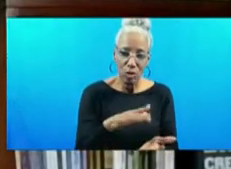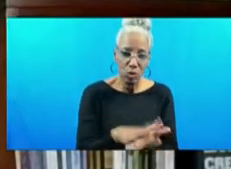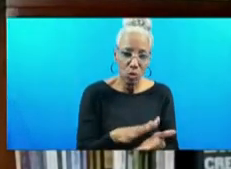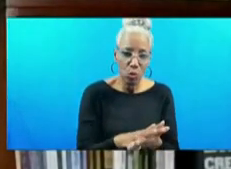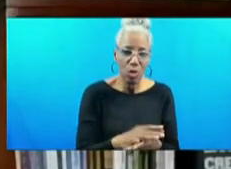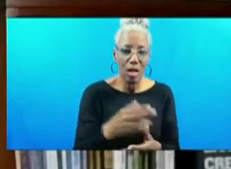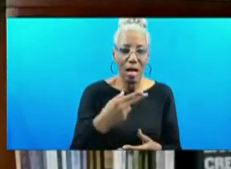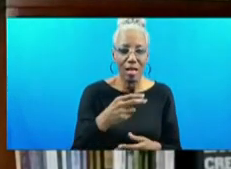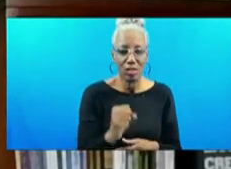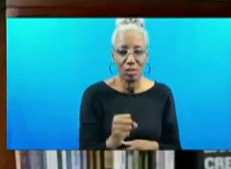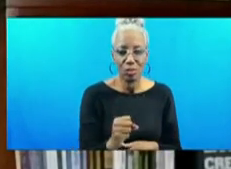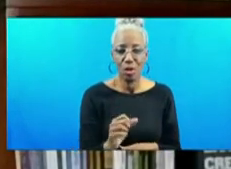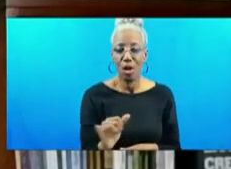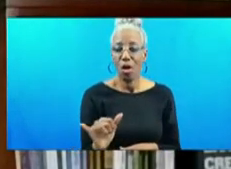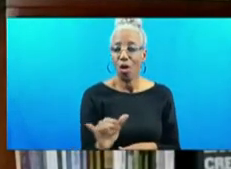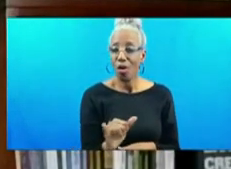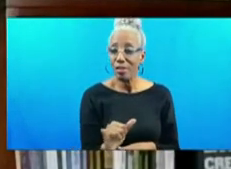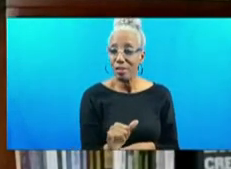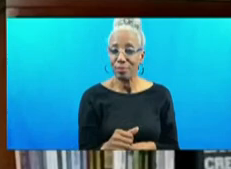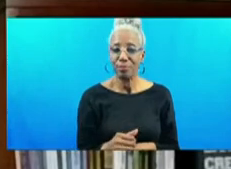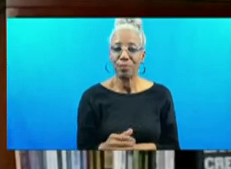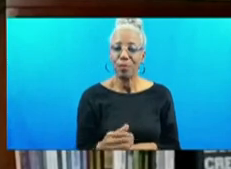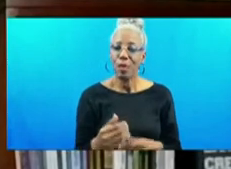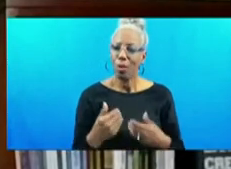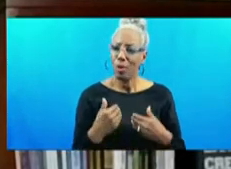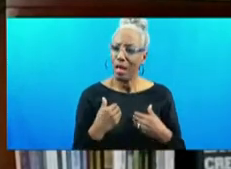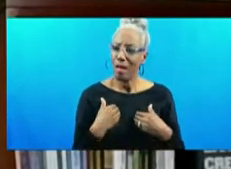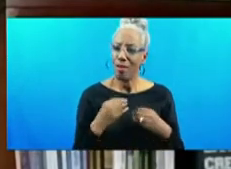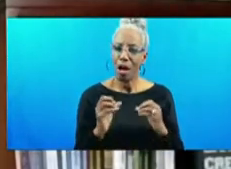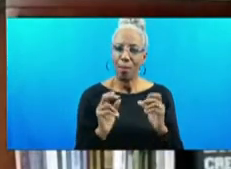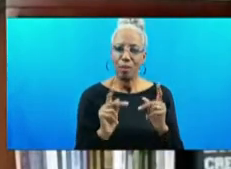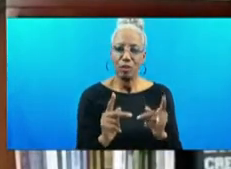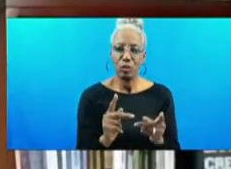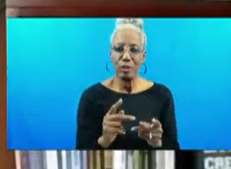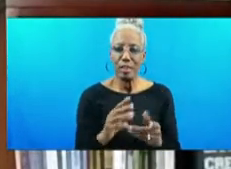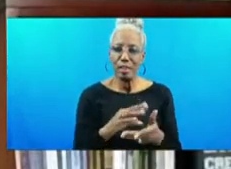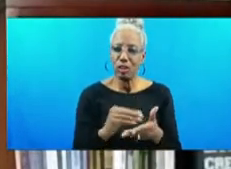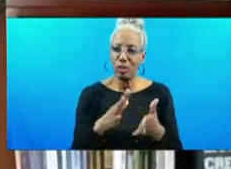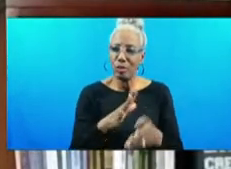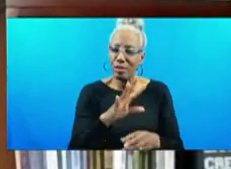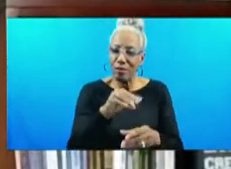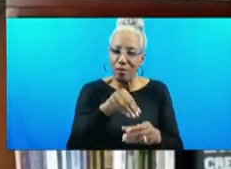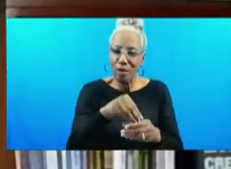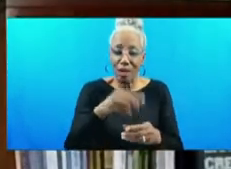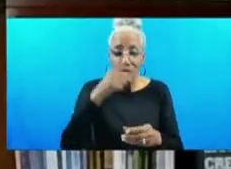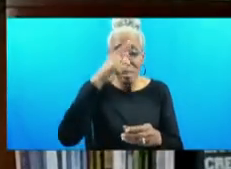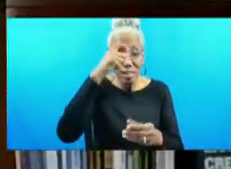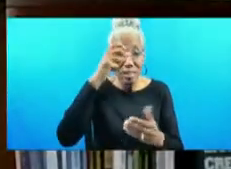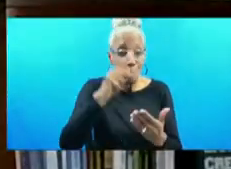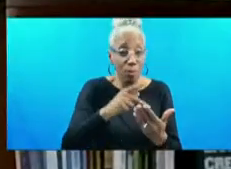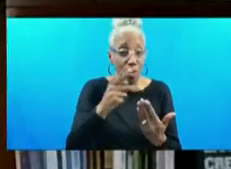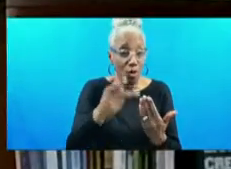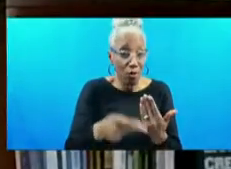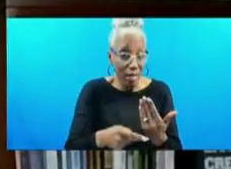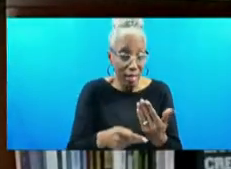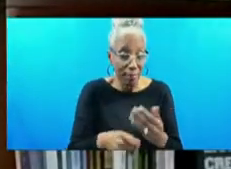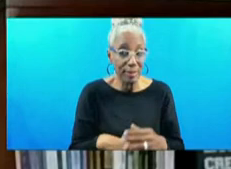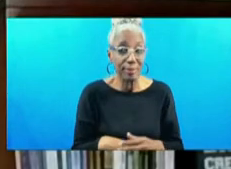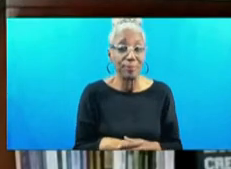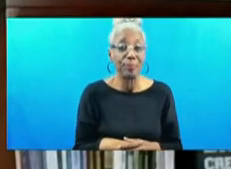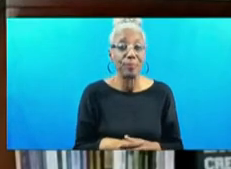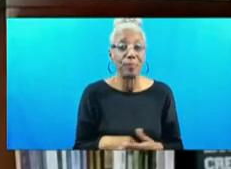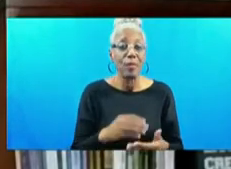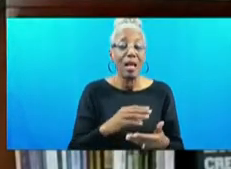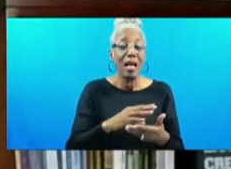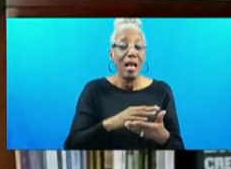selected to participate in summer program. Now, summer program is also one that we look at and say, this is how we provide that extra schooling time to our